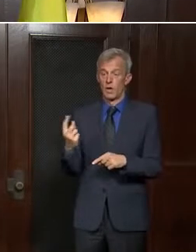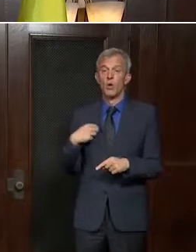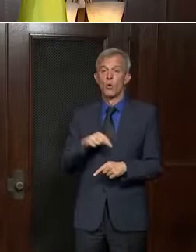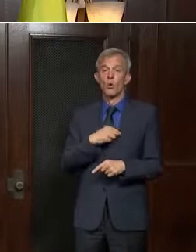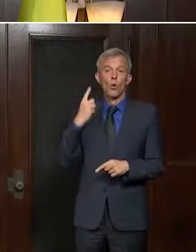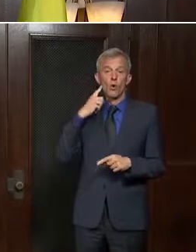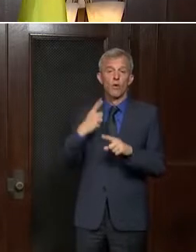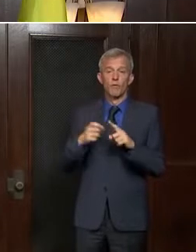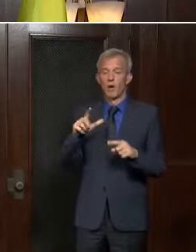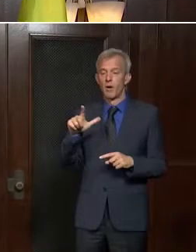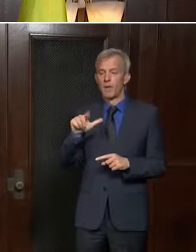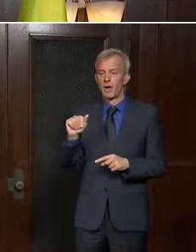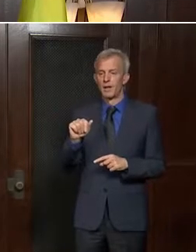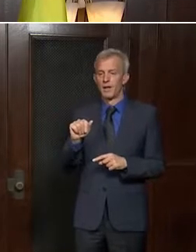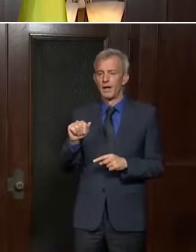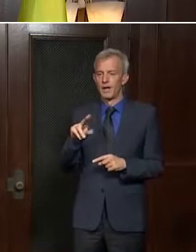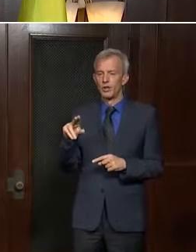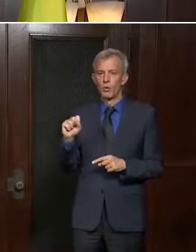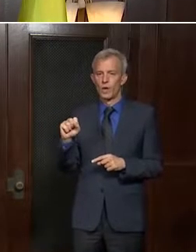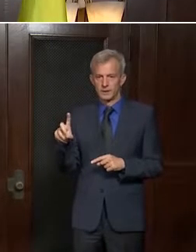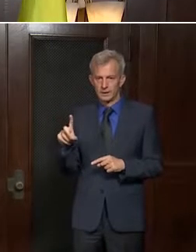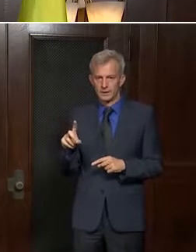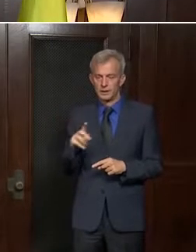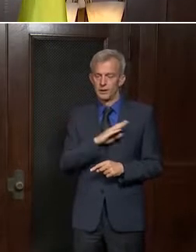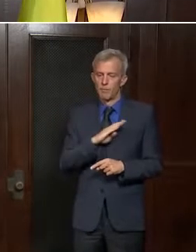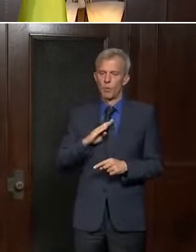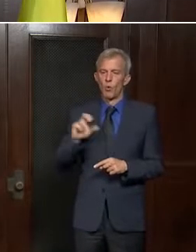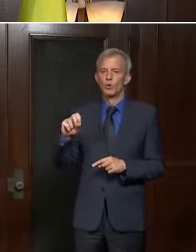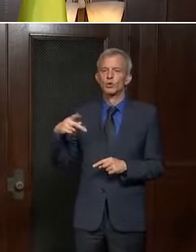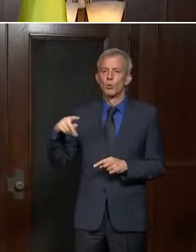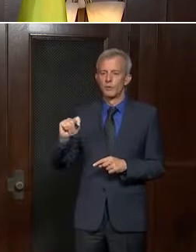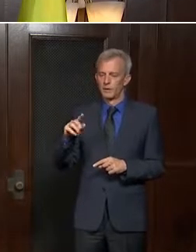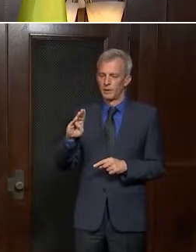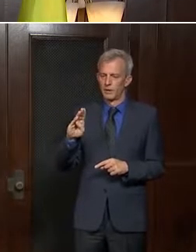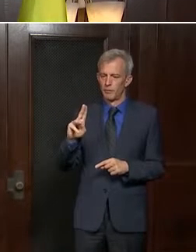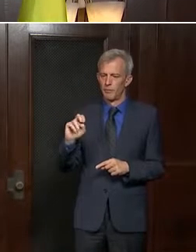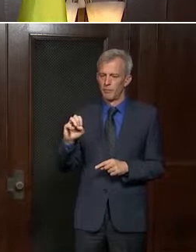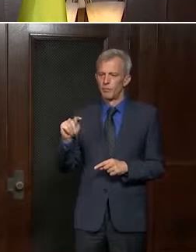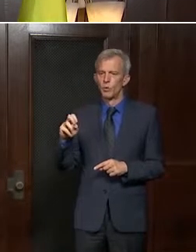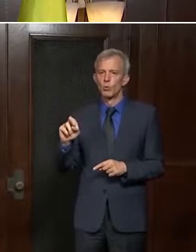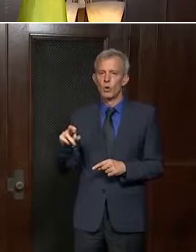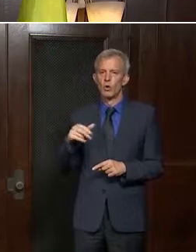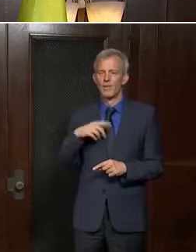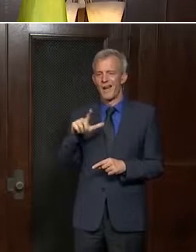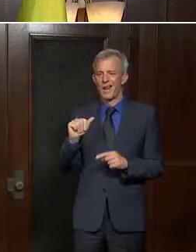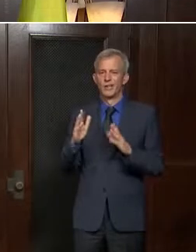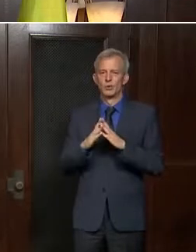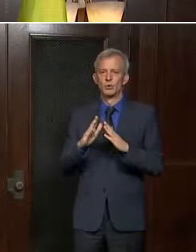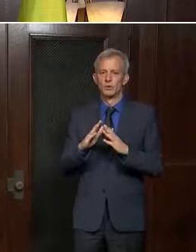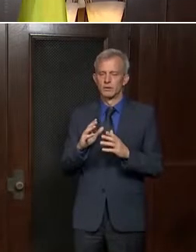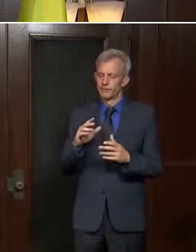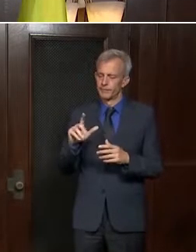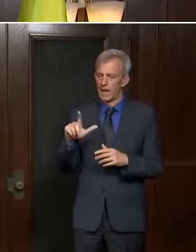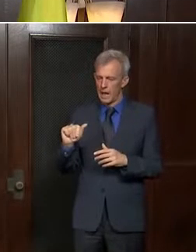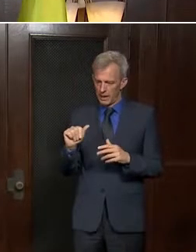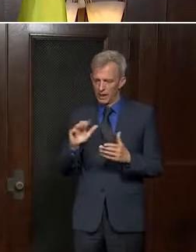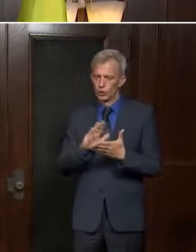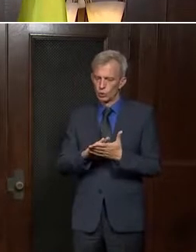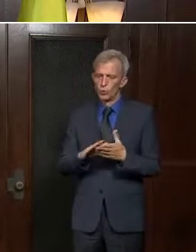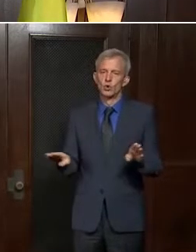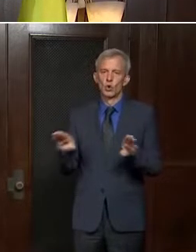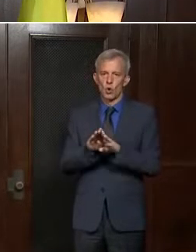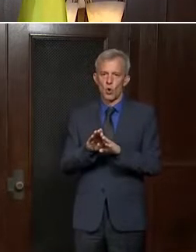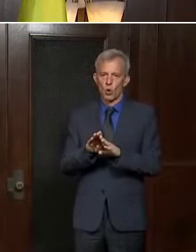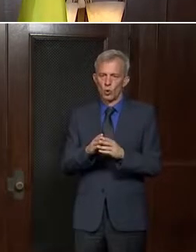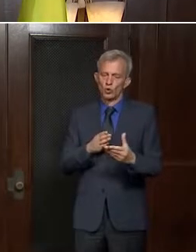heard from LAUSD, the board, and Superintendent Buettner, that LAUSD schools will remain closed through the summer. It's the right decision, and I